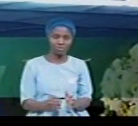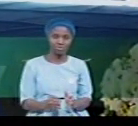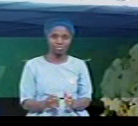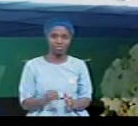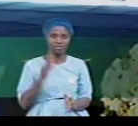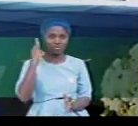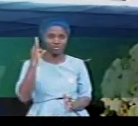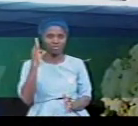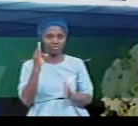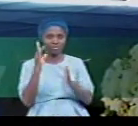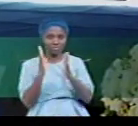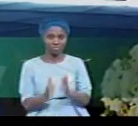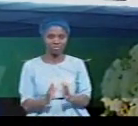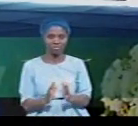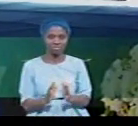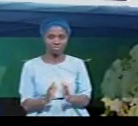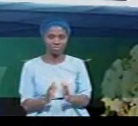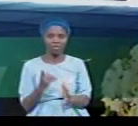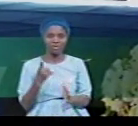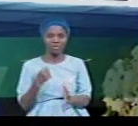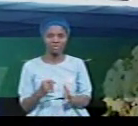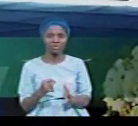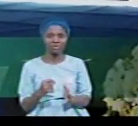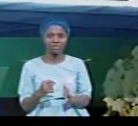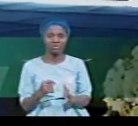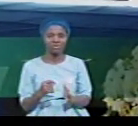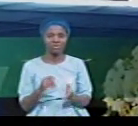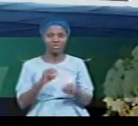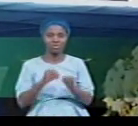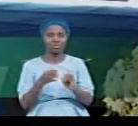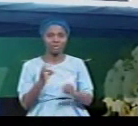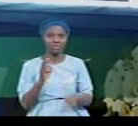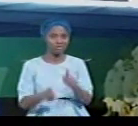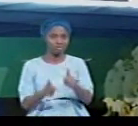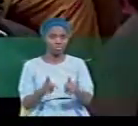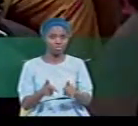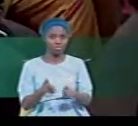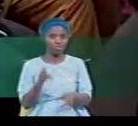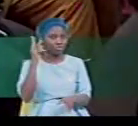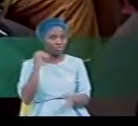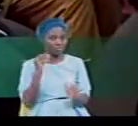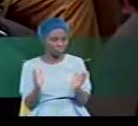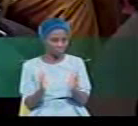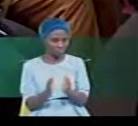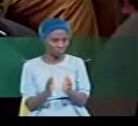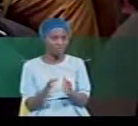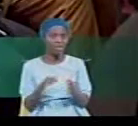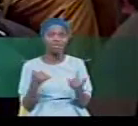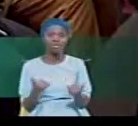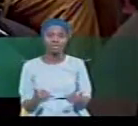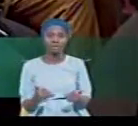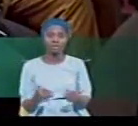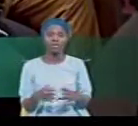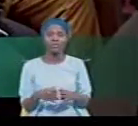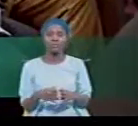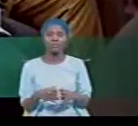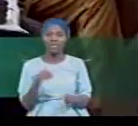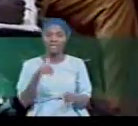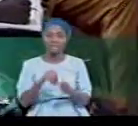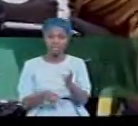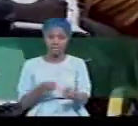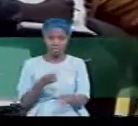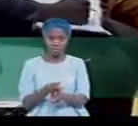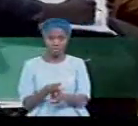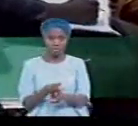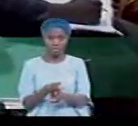lived, the population was very small. Now, the world in which we live,